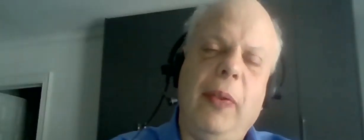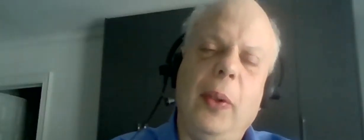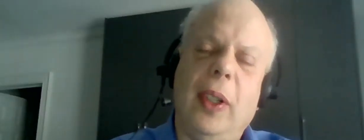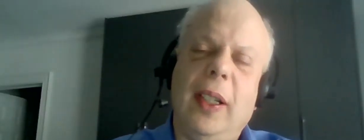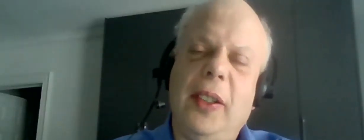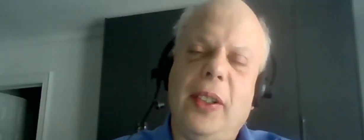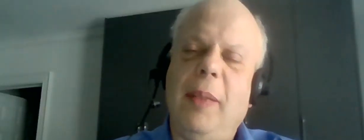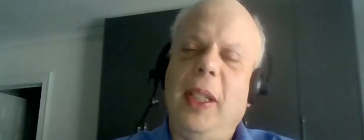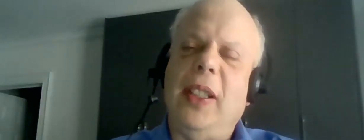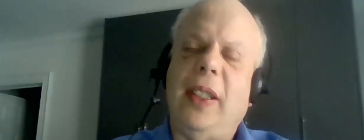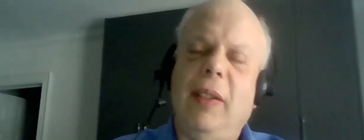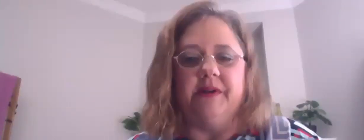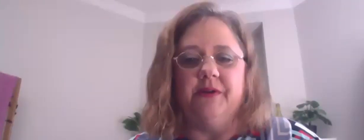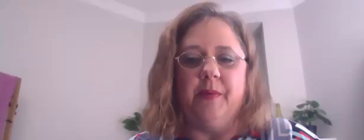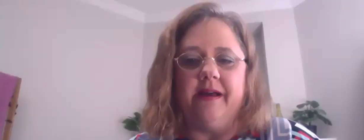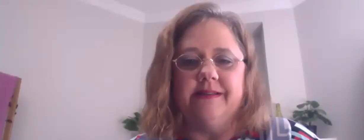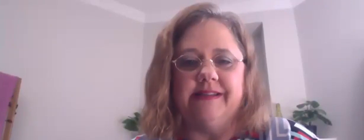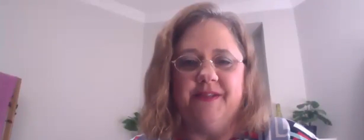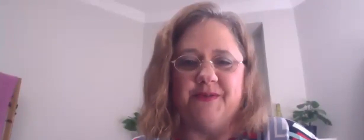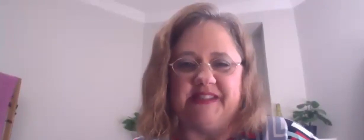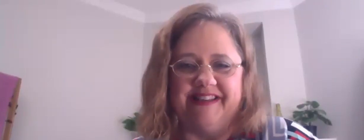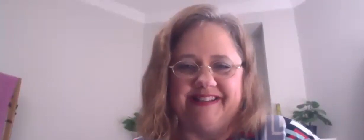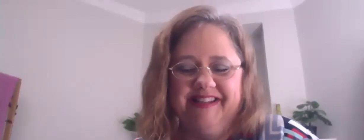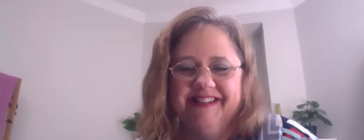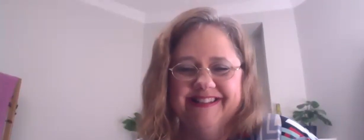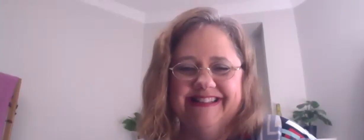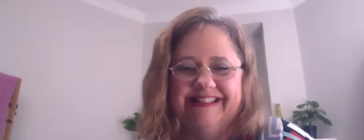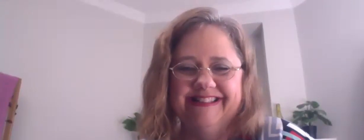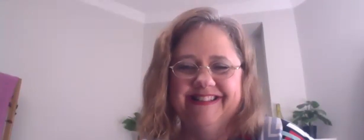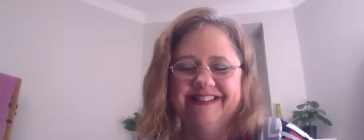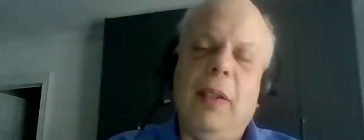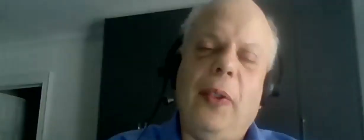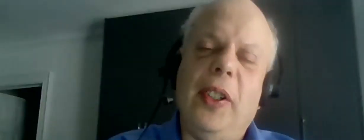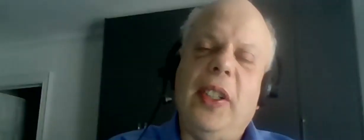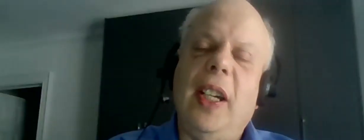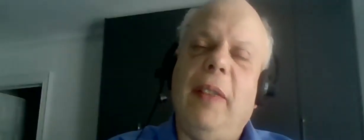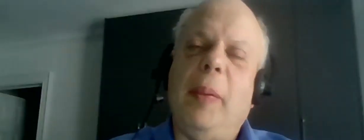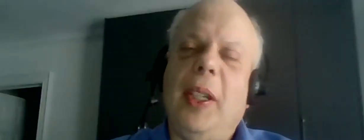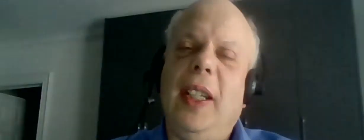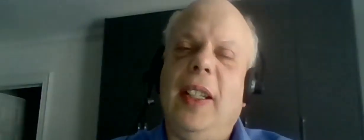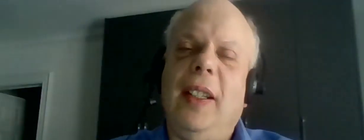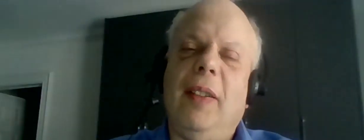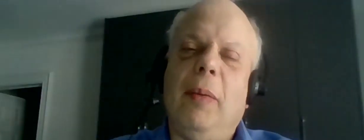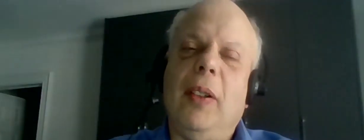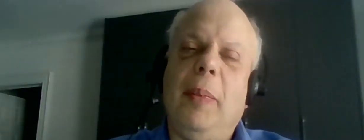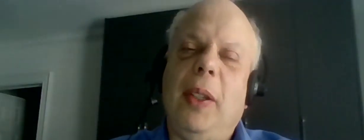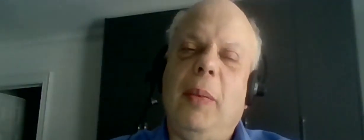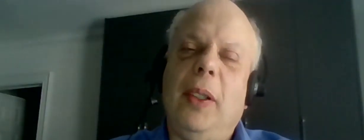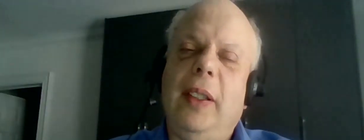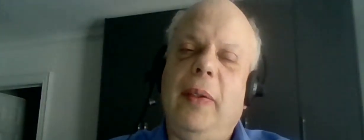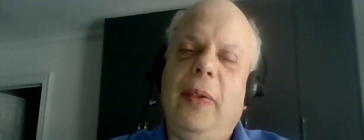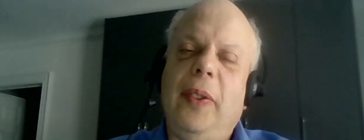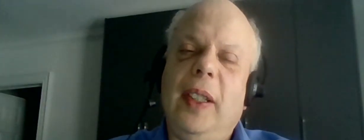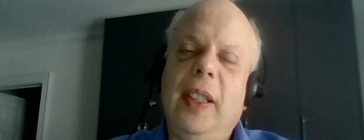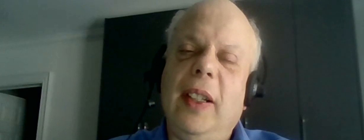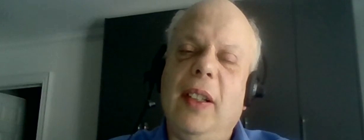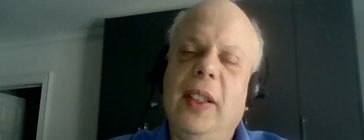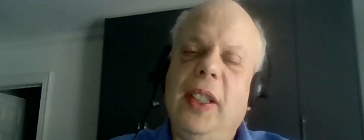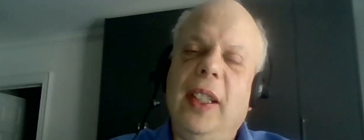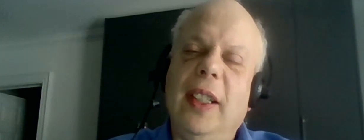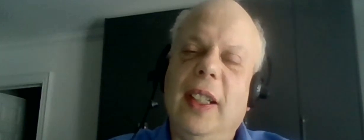say before. So let me you better go back and say those things. All right. So first, hi, everybody, and welcome to the world